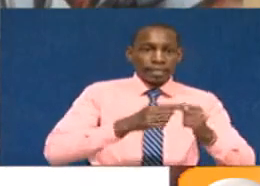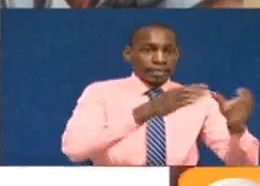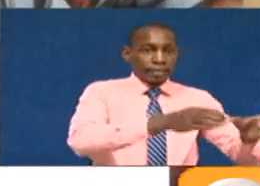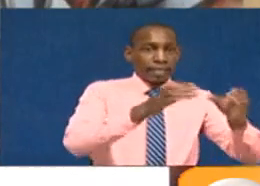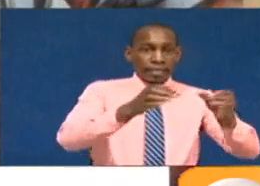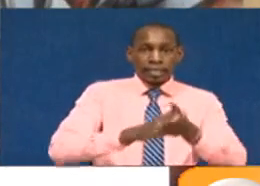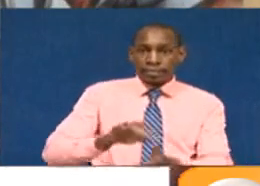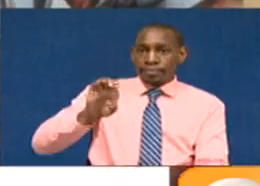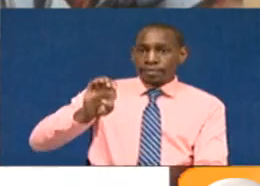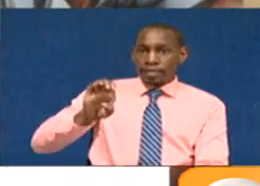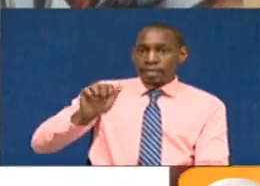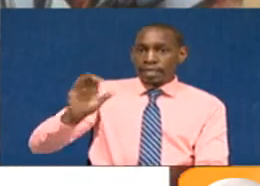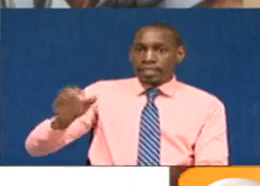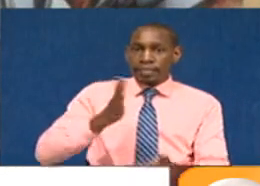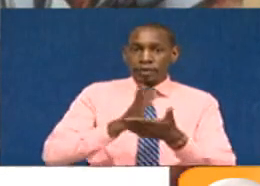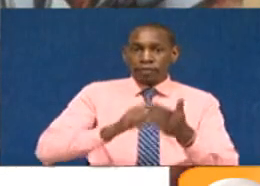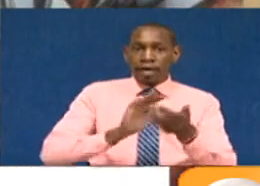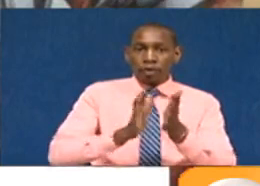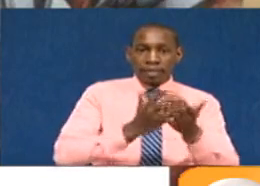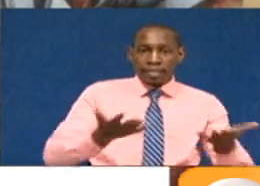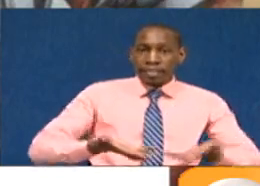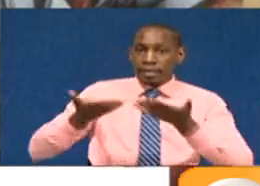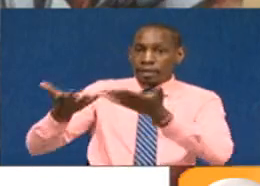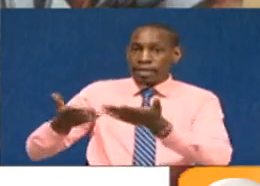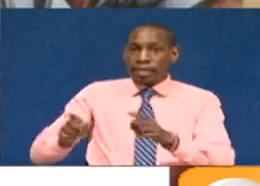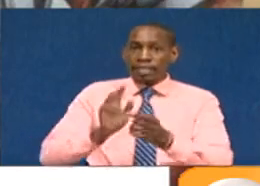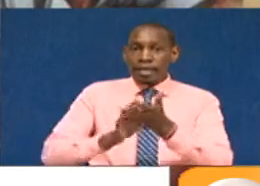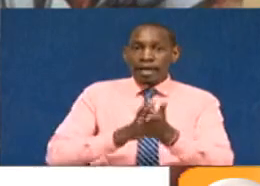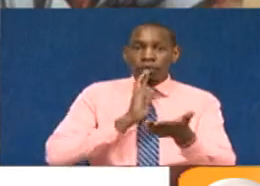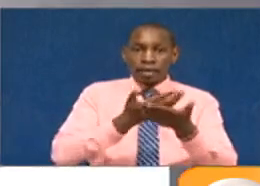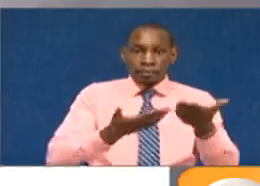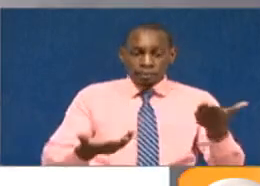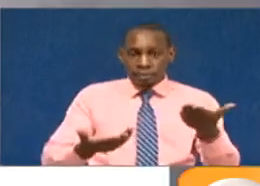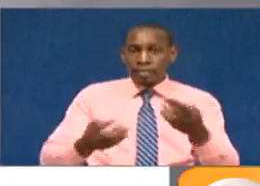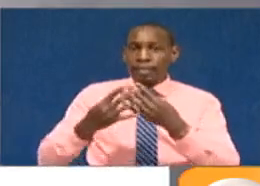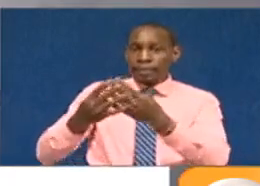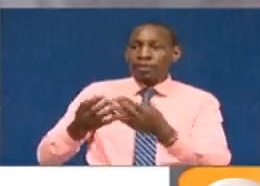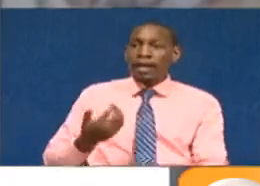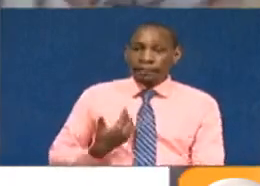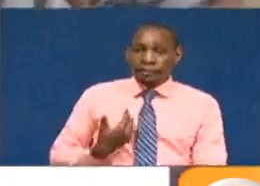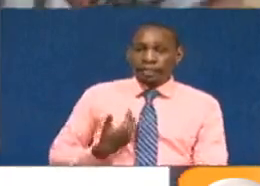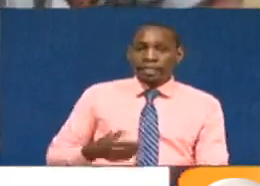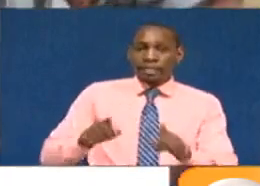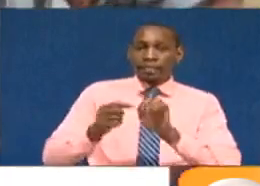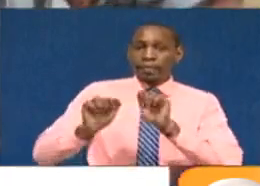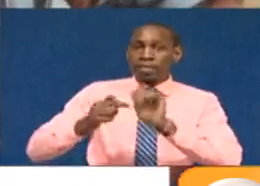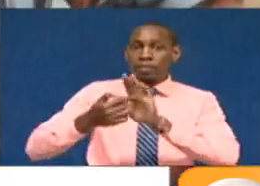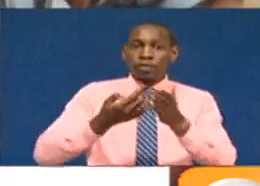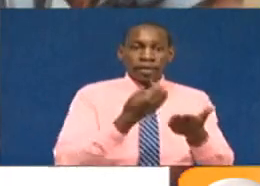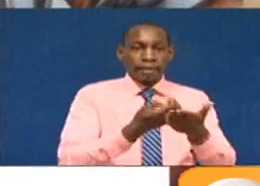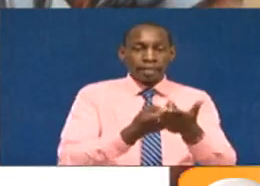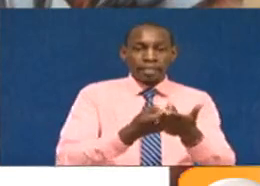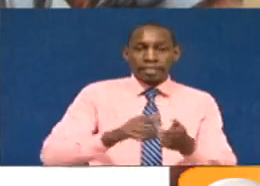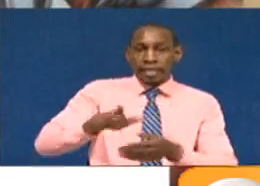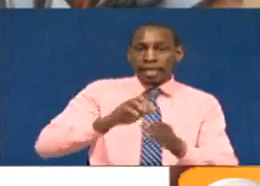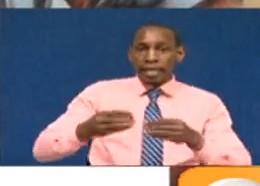companies. EACC confirms that no goods were supplied and that no records exist at the prison facilities that would show evidence of